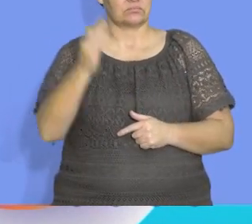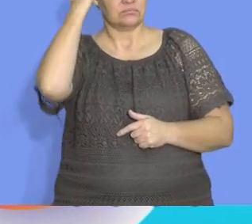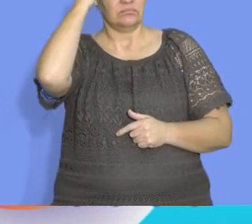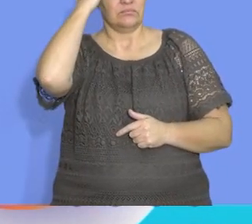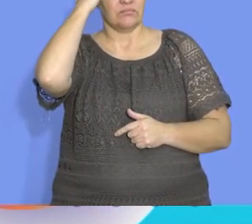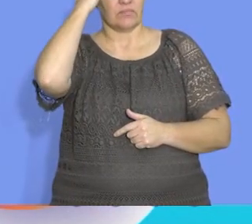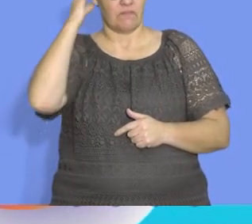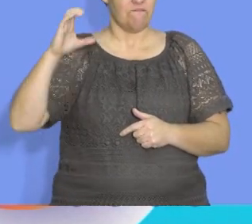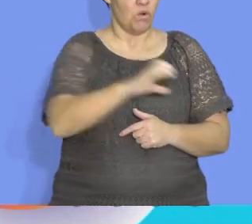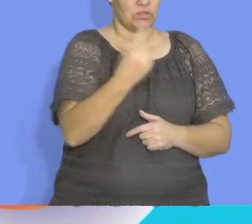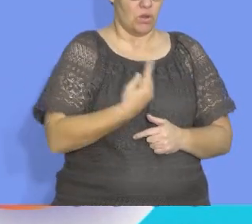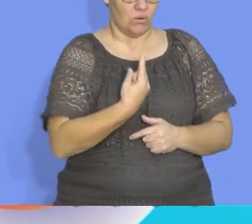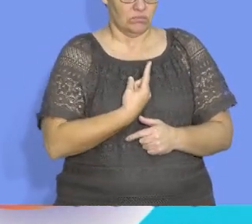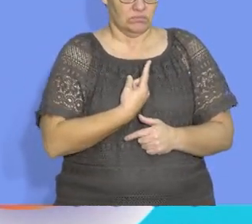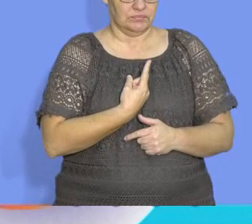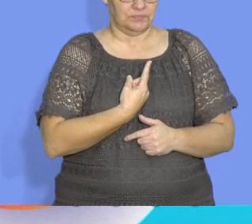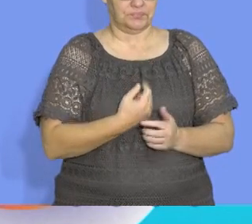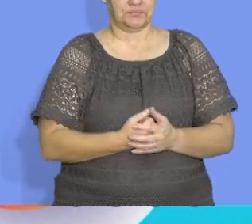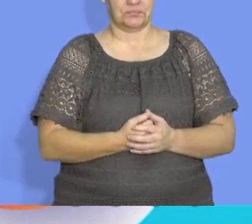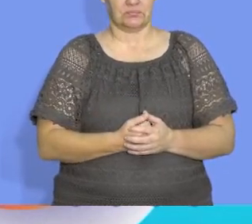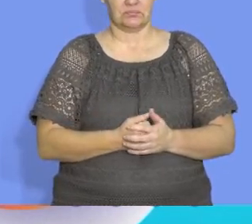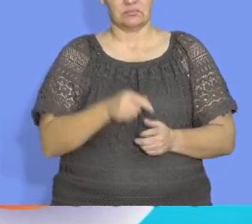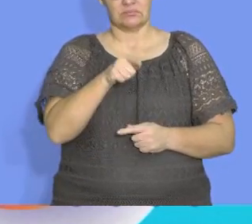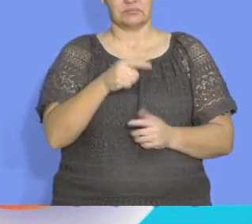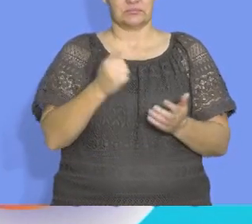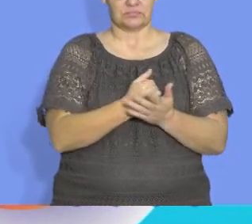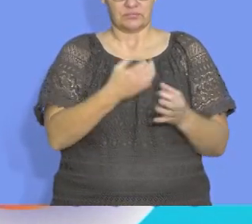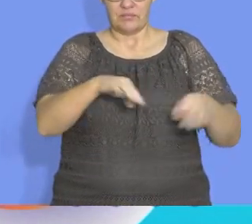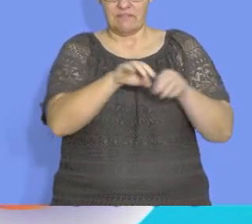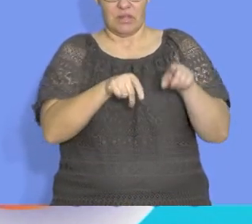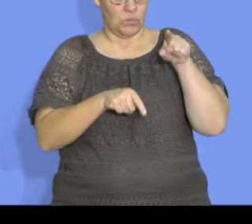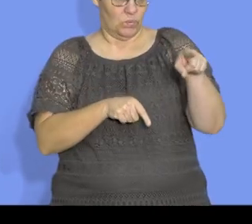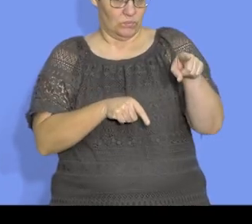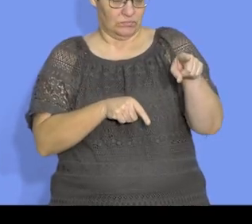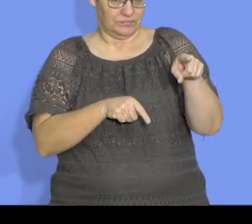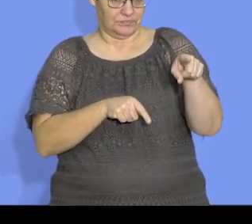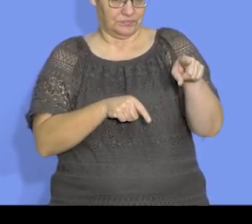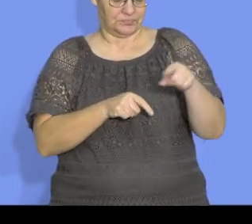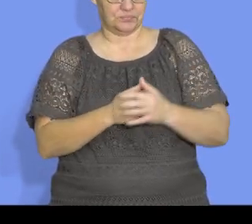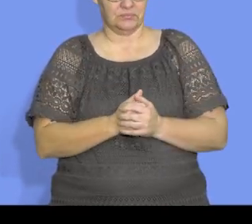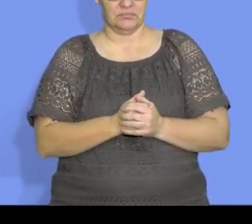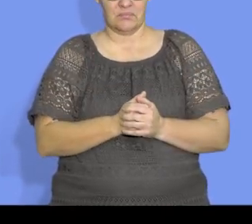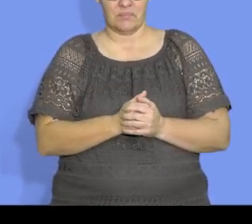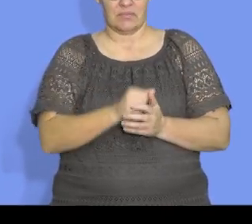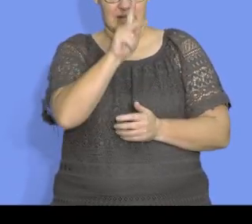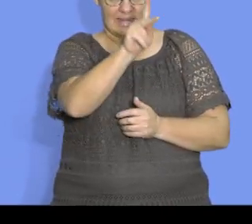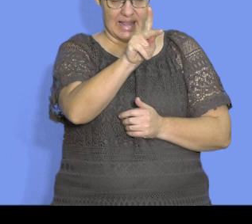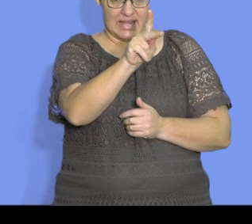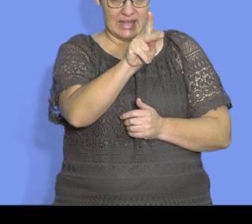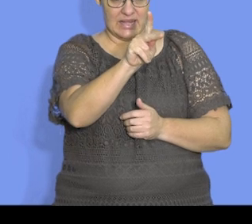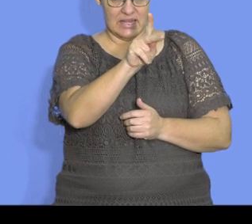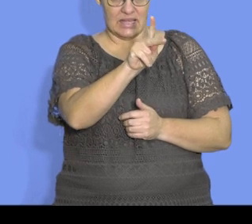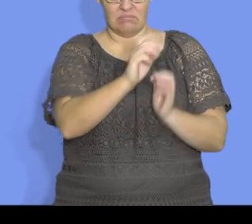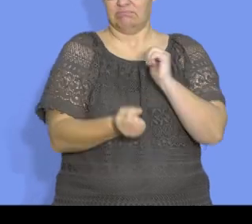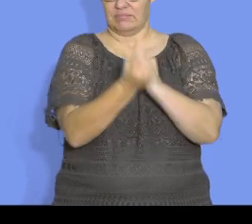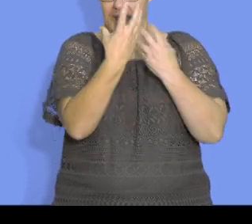know force on its own, I'm going to have to take this value here, the k that